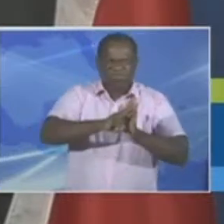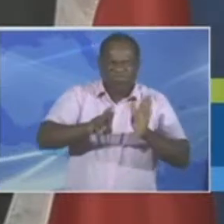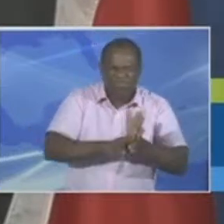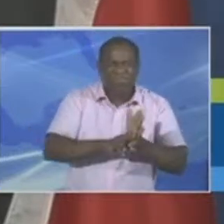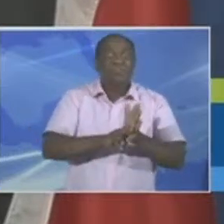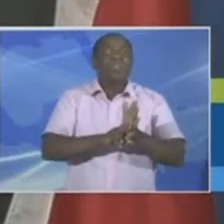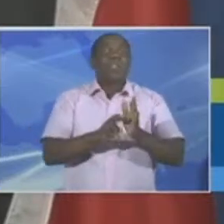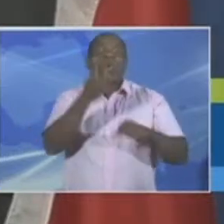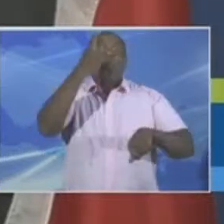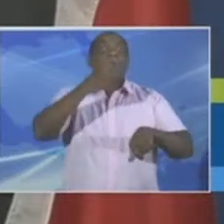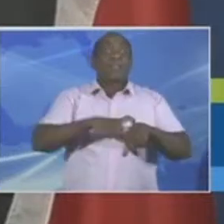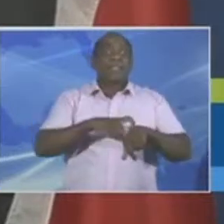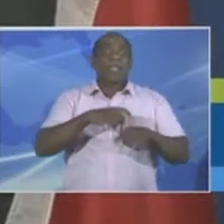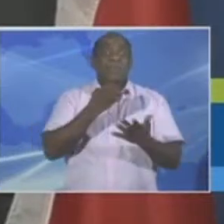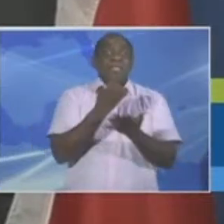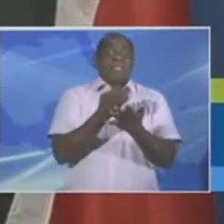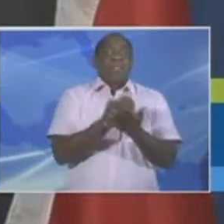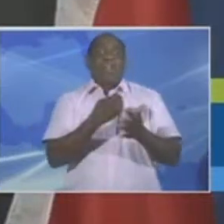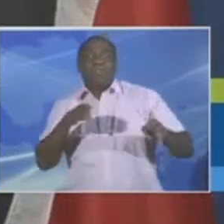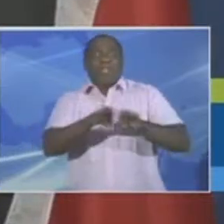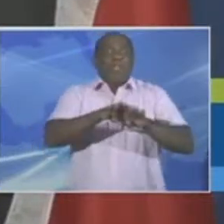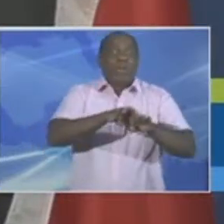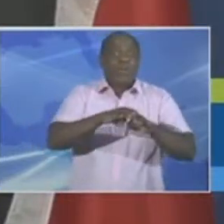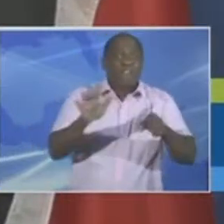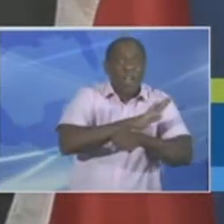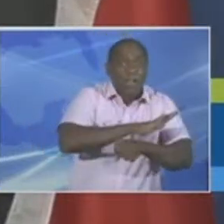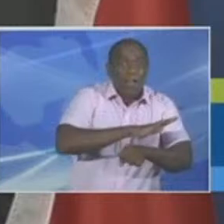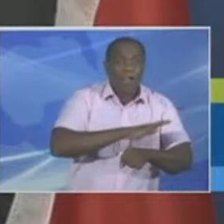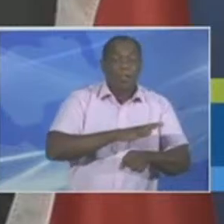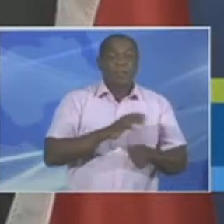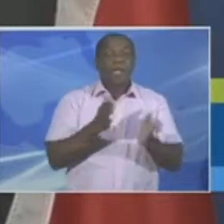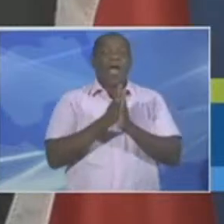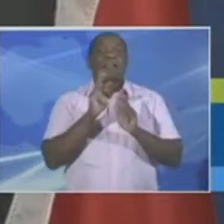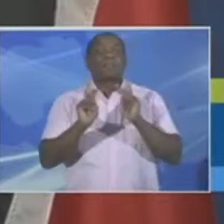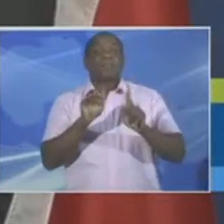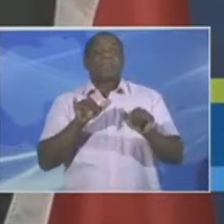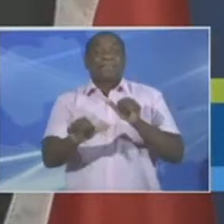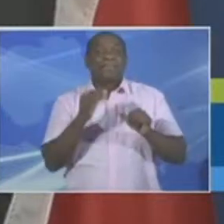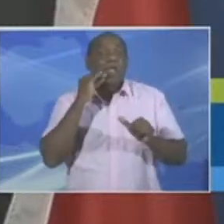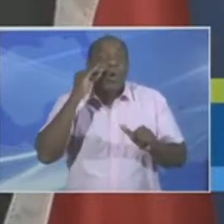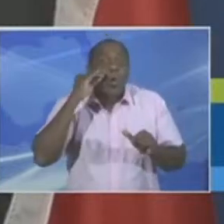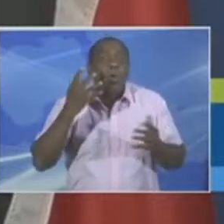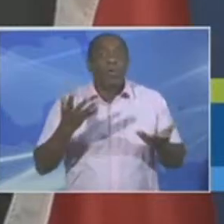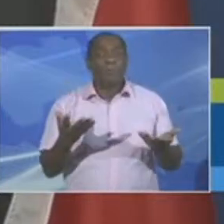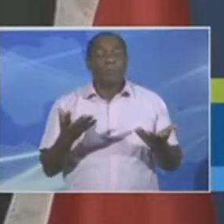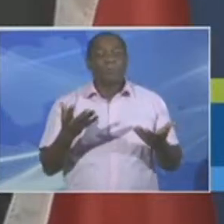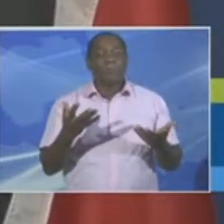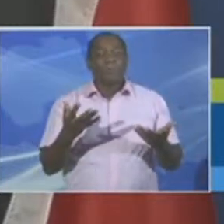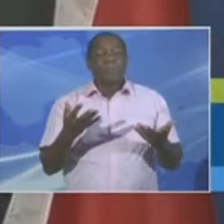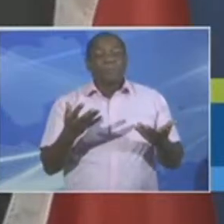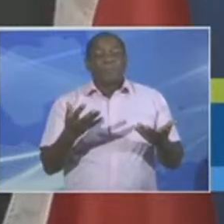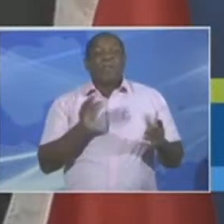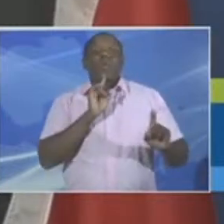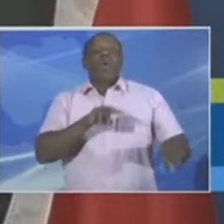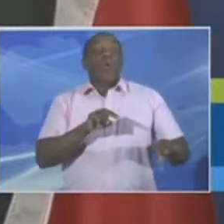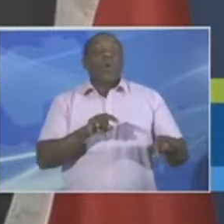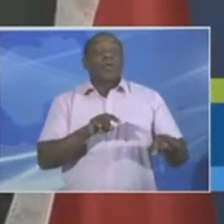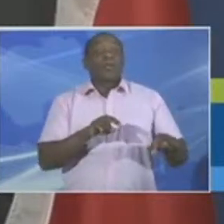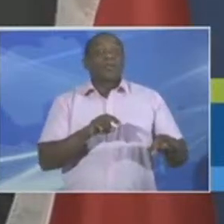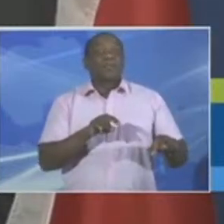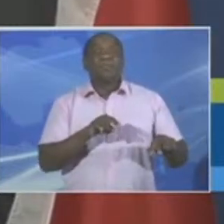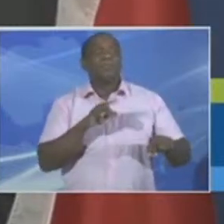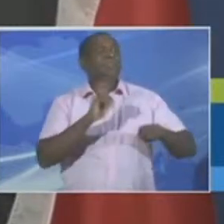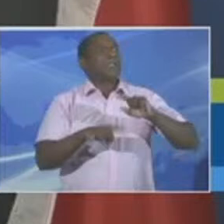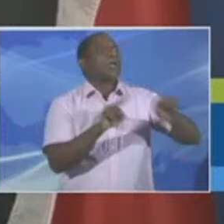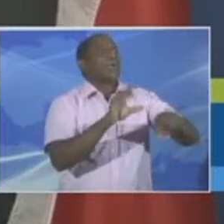we shut the economy down completely. We asked people to stay at home. We put instructions in place that you couldn't